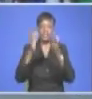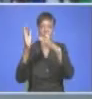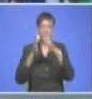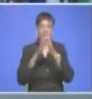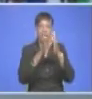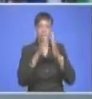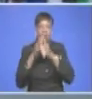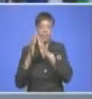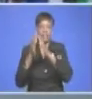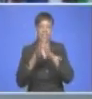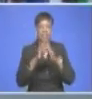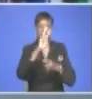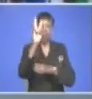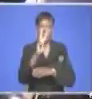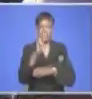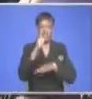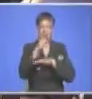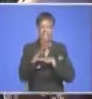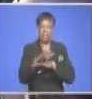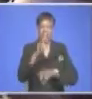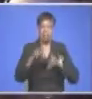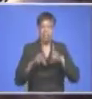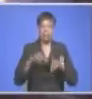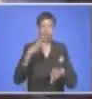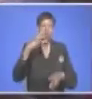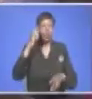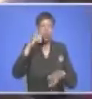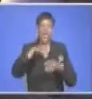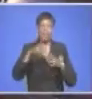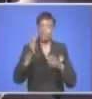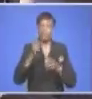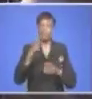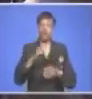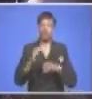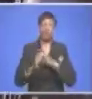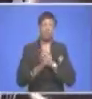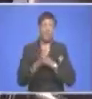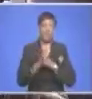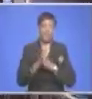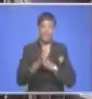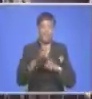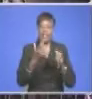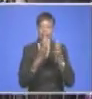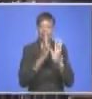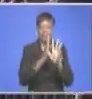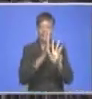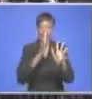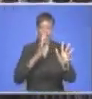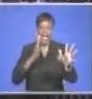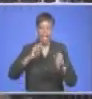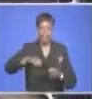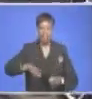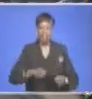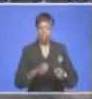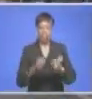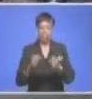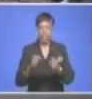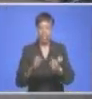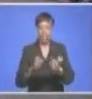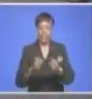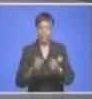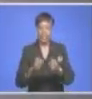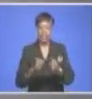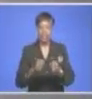and residents were in for a treat. Residents lined both sides of the barricades and filled the streets in anticipation of